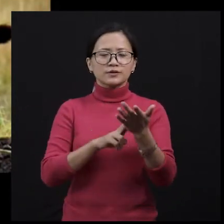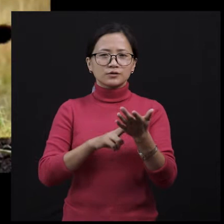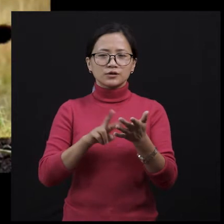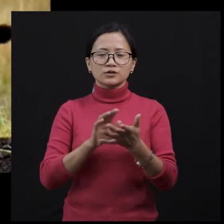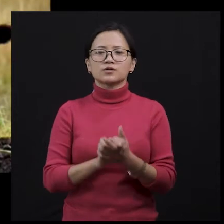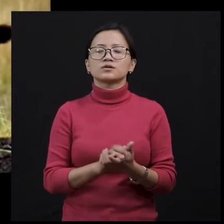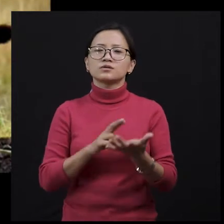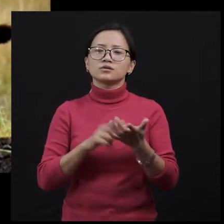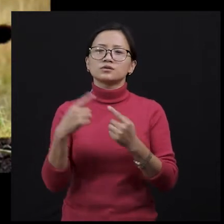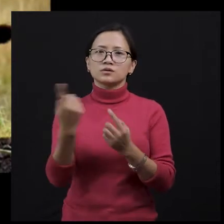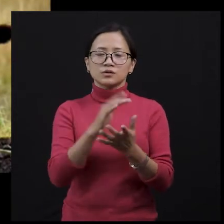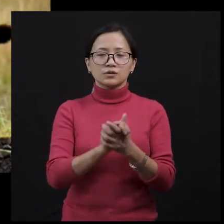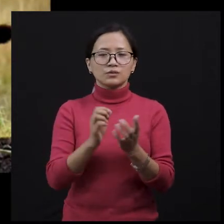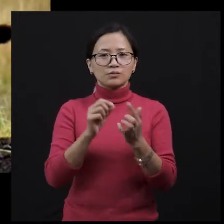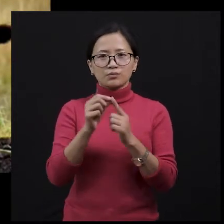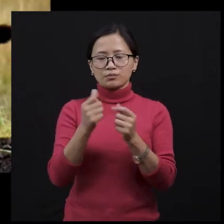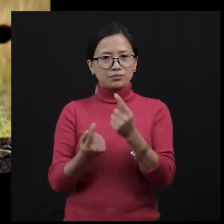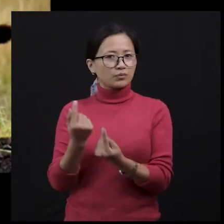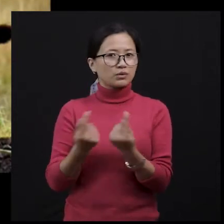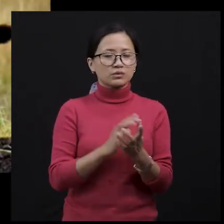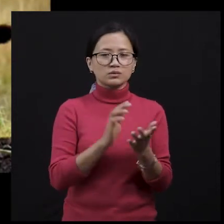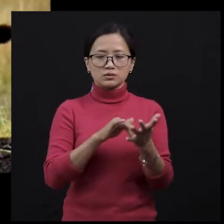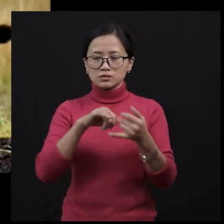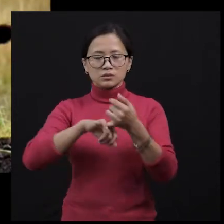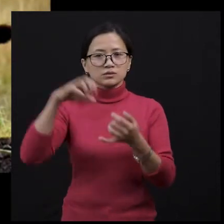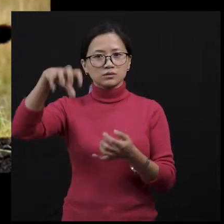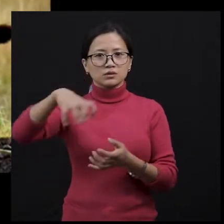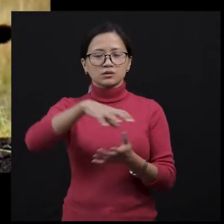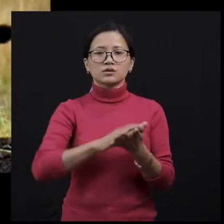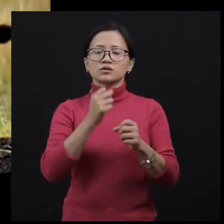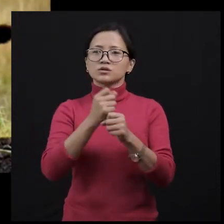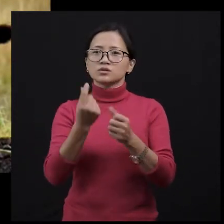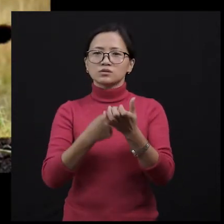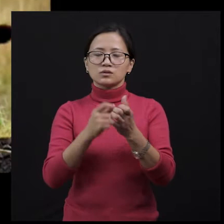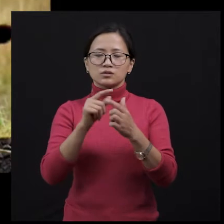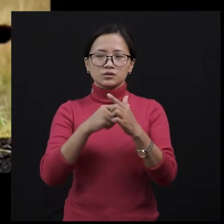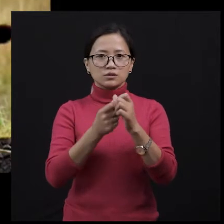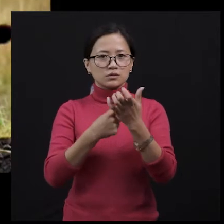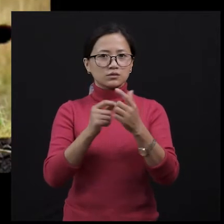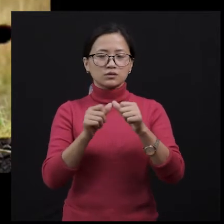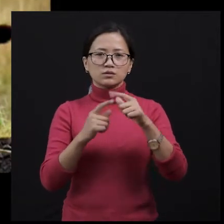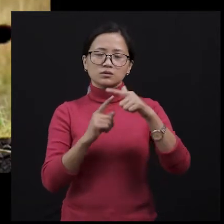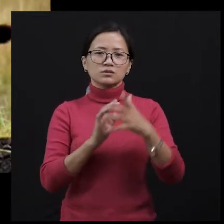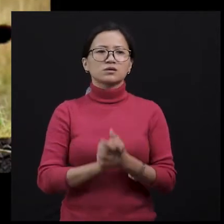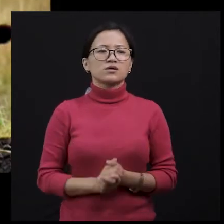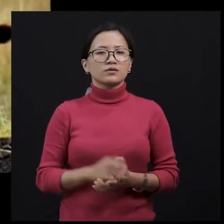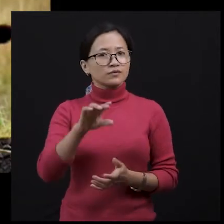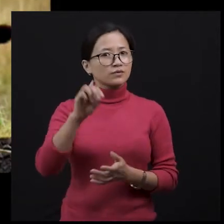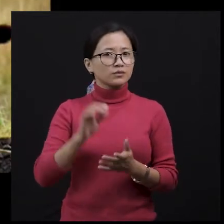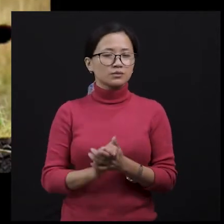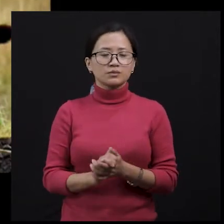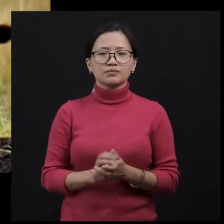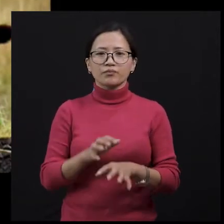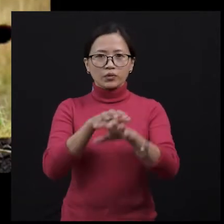So this Gir National Park is located in the state Gujarat. In here we'll find many endangered